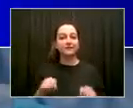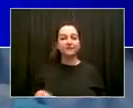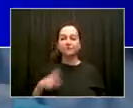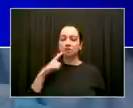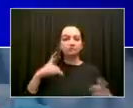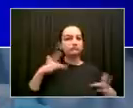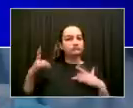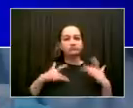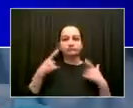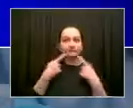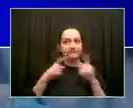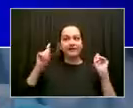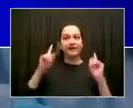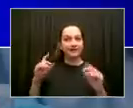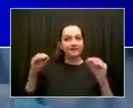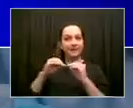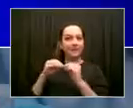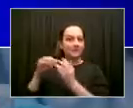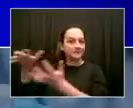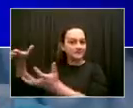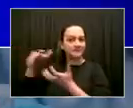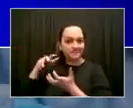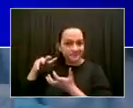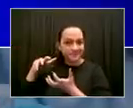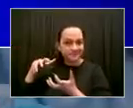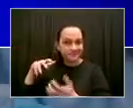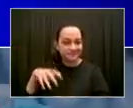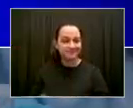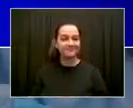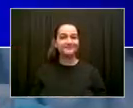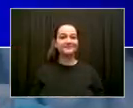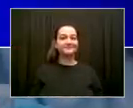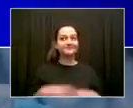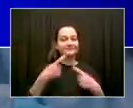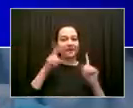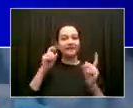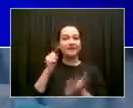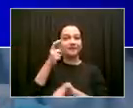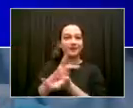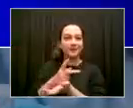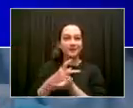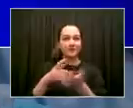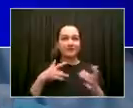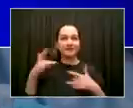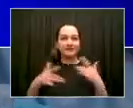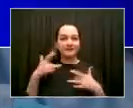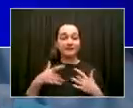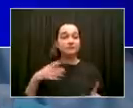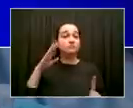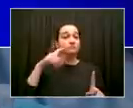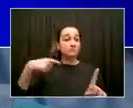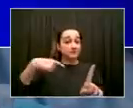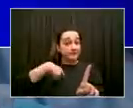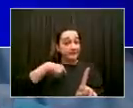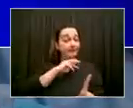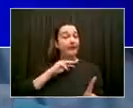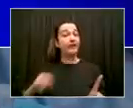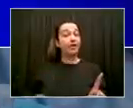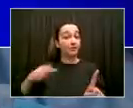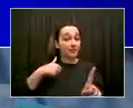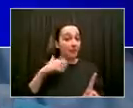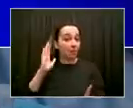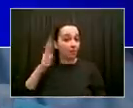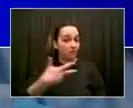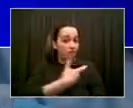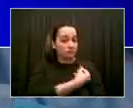vaccine. And I love what Dr. Choksi said yesterday. The best vaccine is the one you can